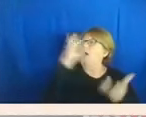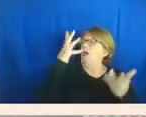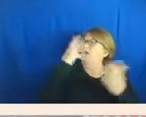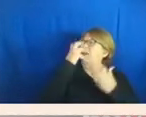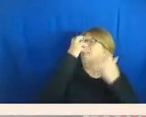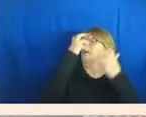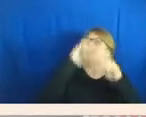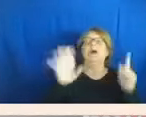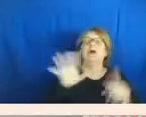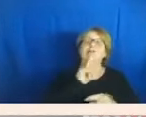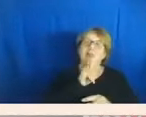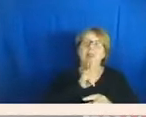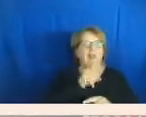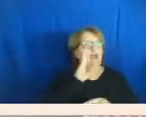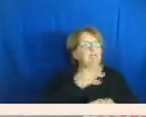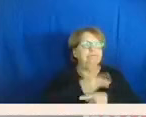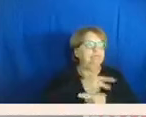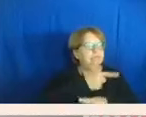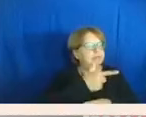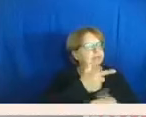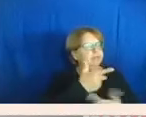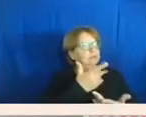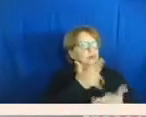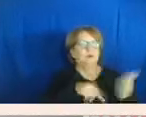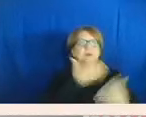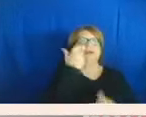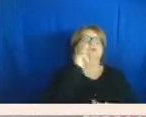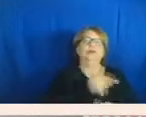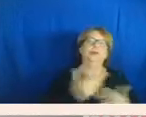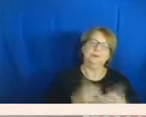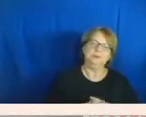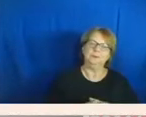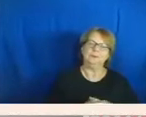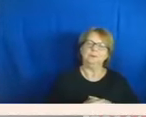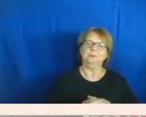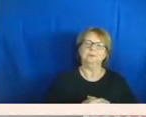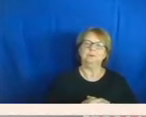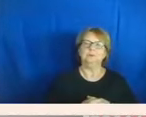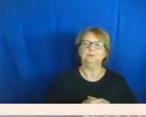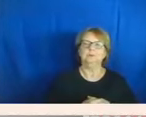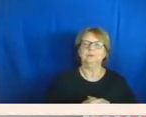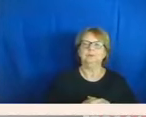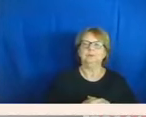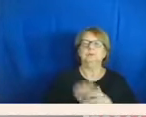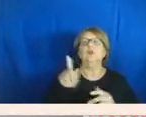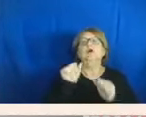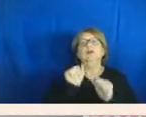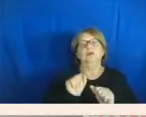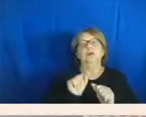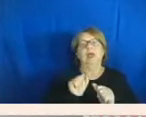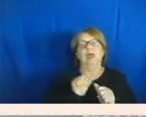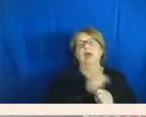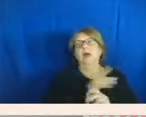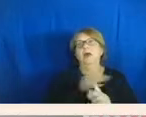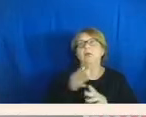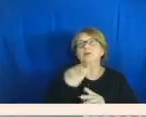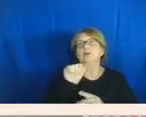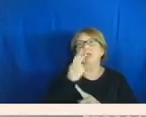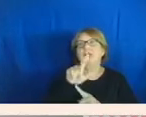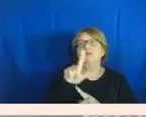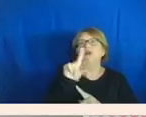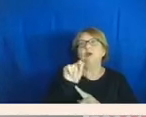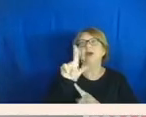for your best interests. So you can through April 2021. So, I mean, that is